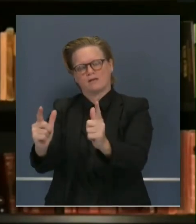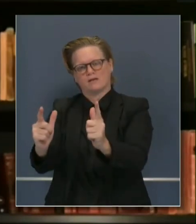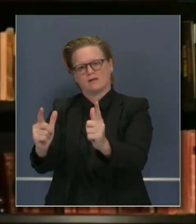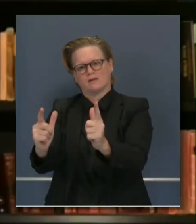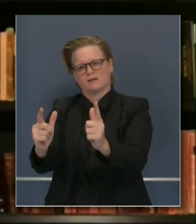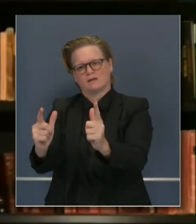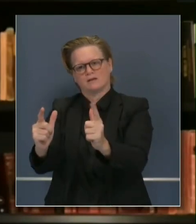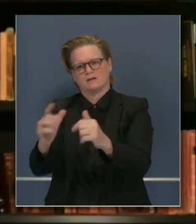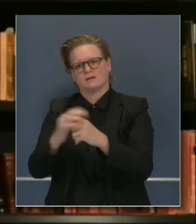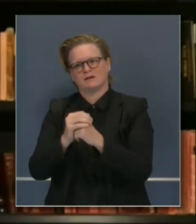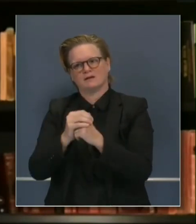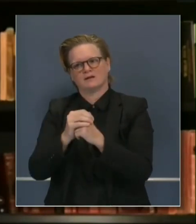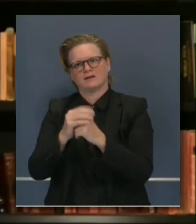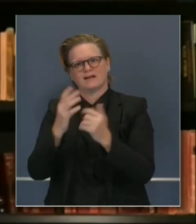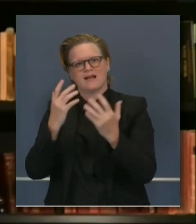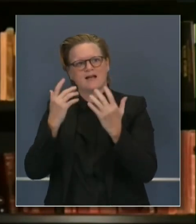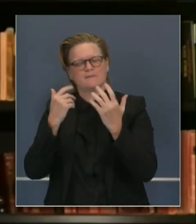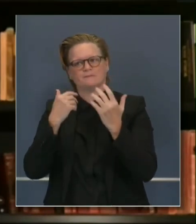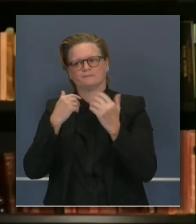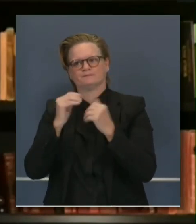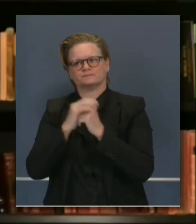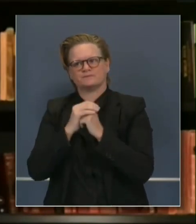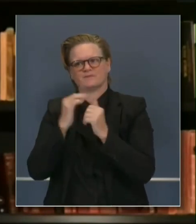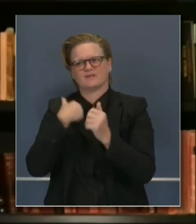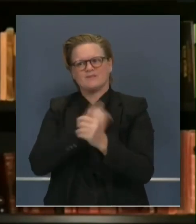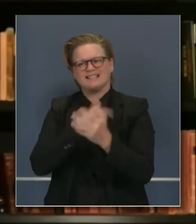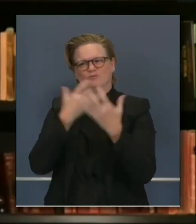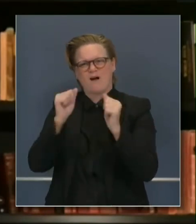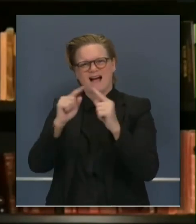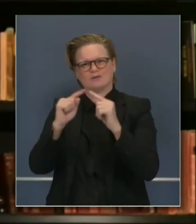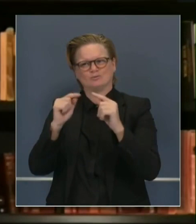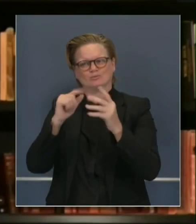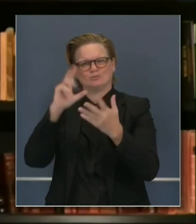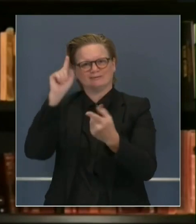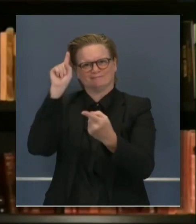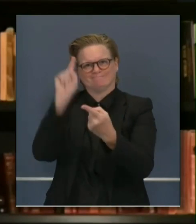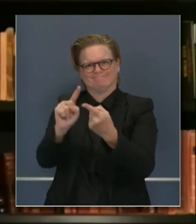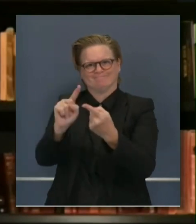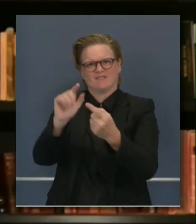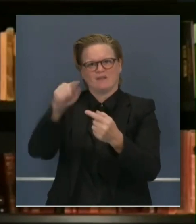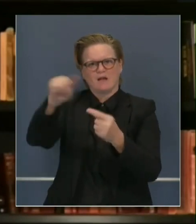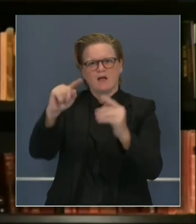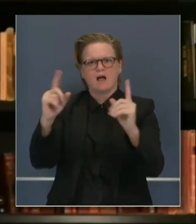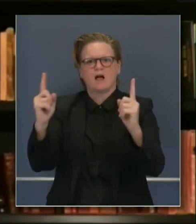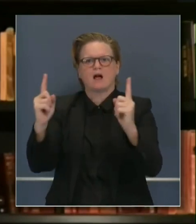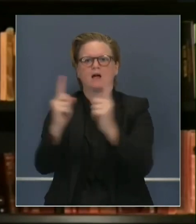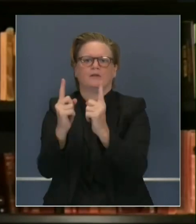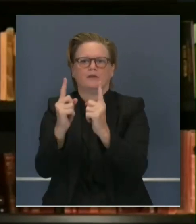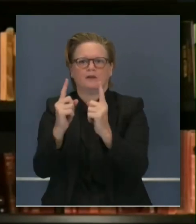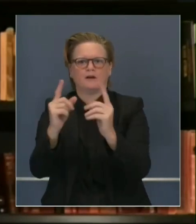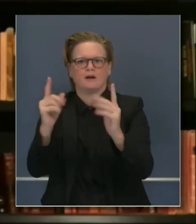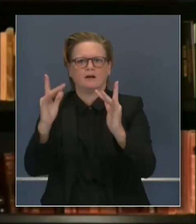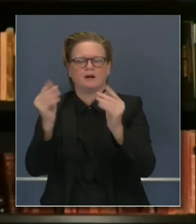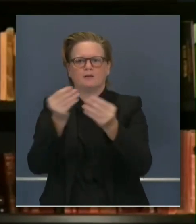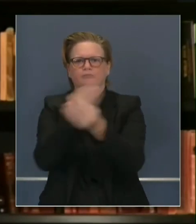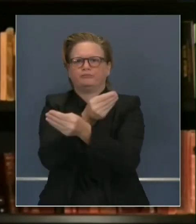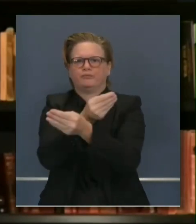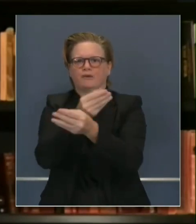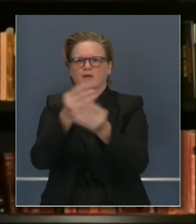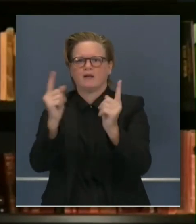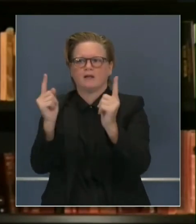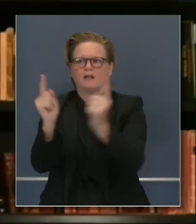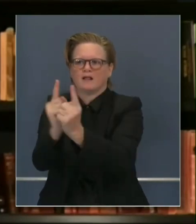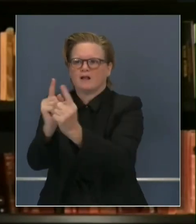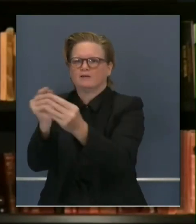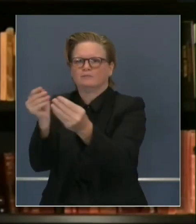for the kind of contact, an extended period, an extended time of contact that occurs in many of these establishments. And